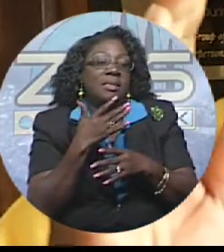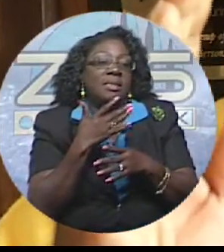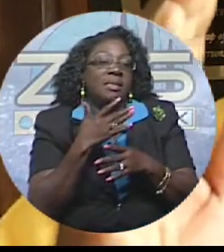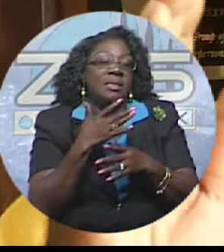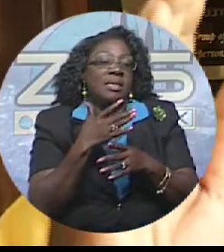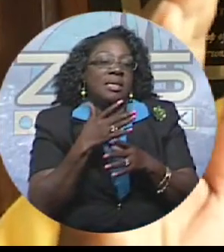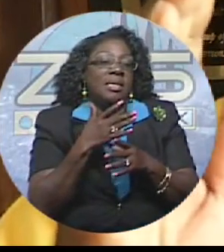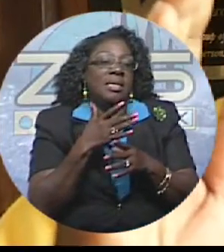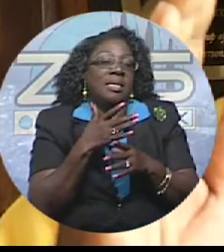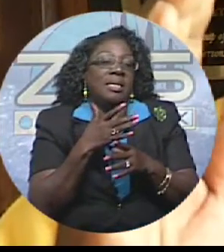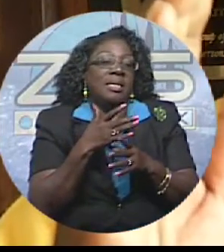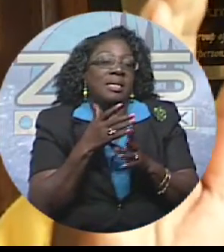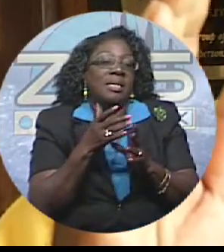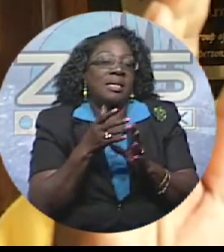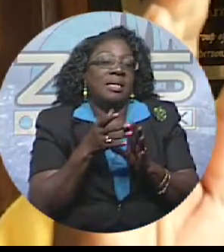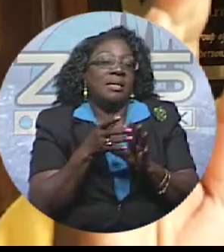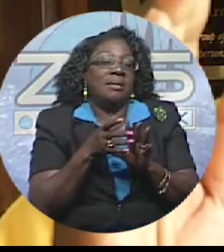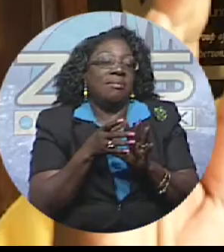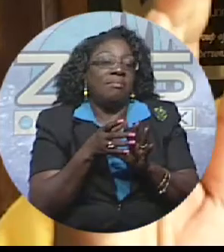coloring cannot exist